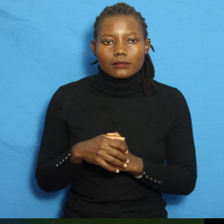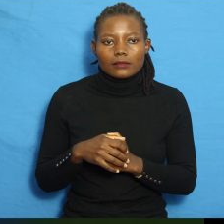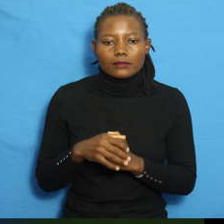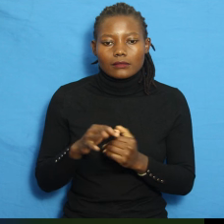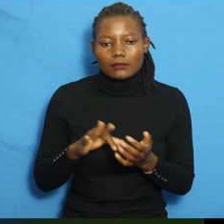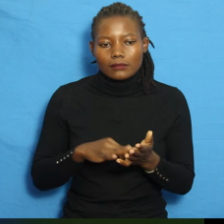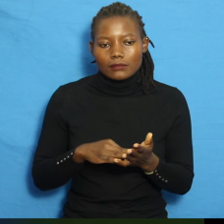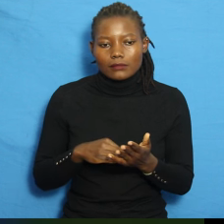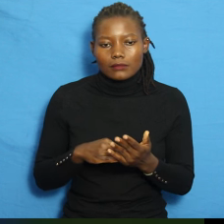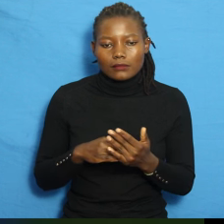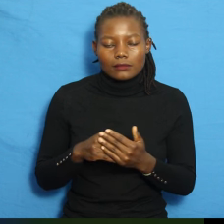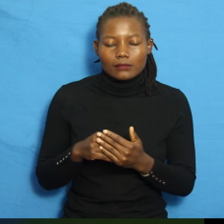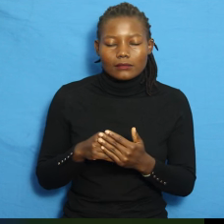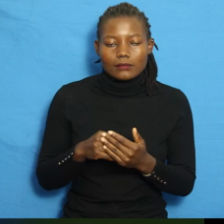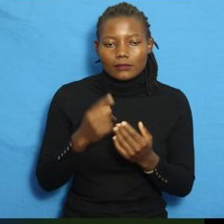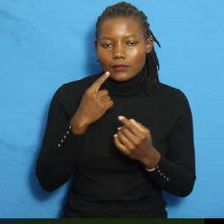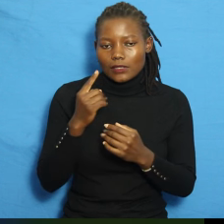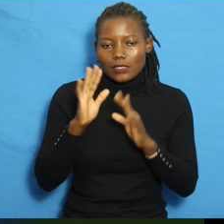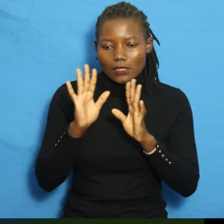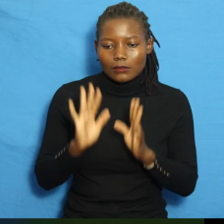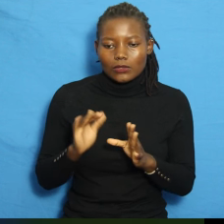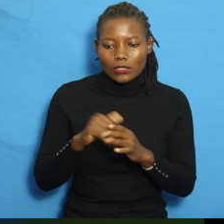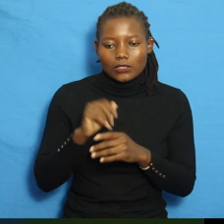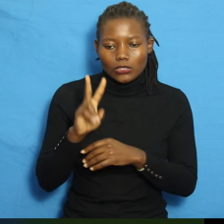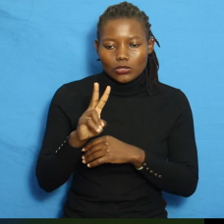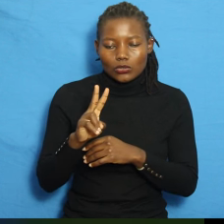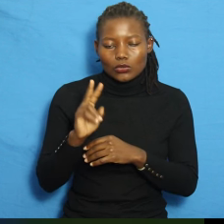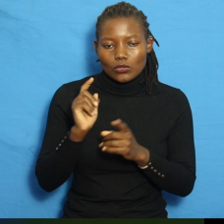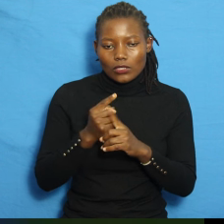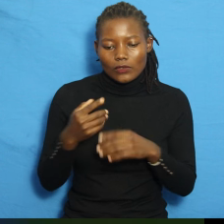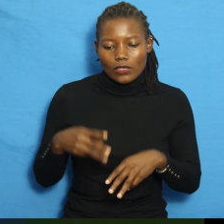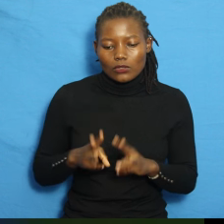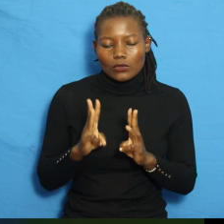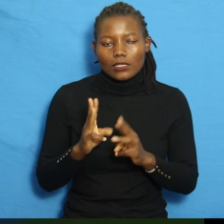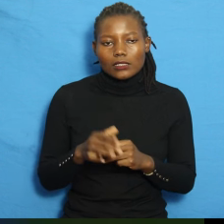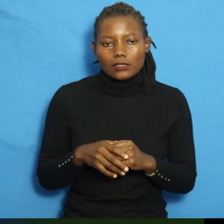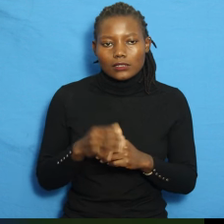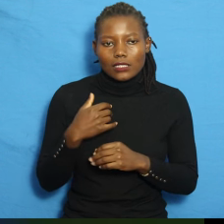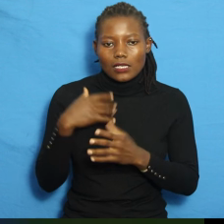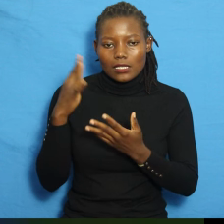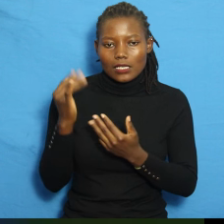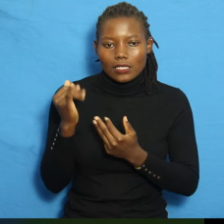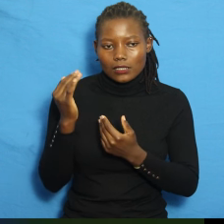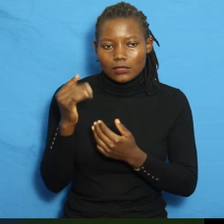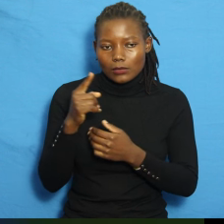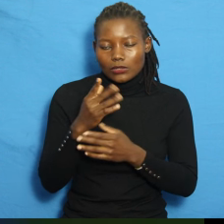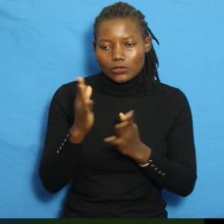collapsed the importance into actually two major aspects that we would expect really coaches to